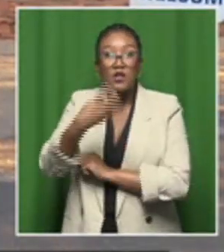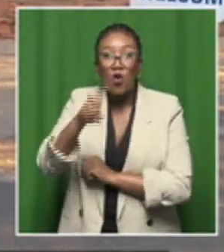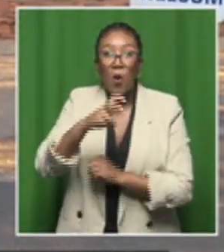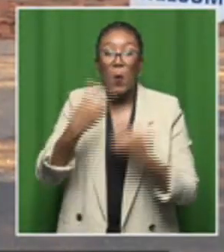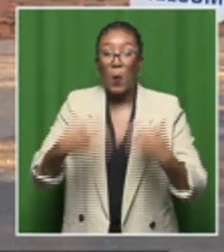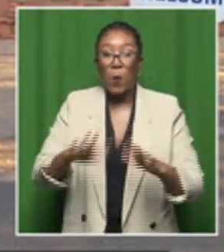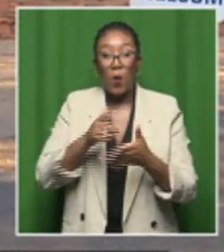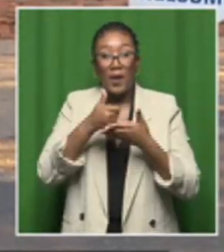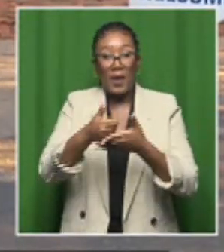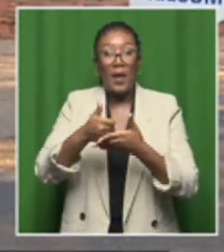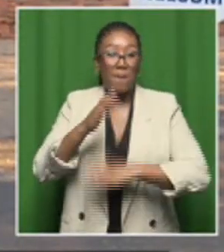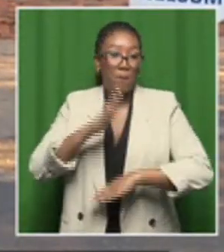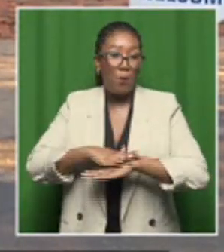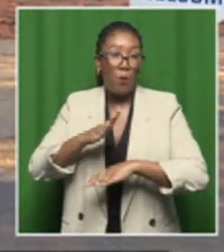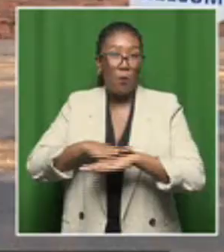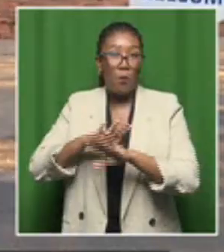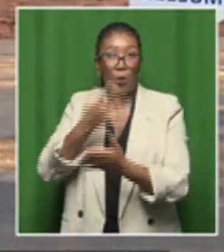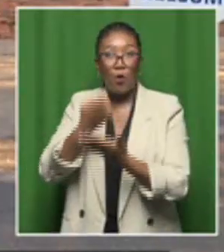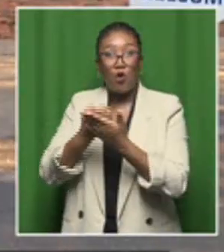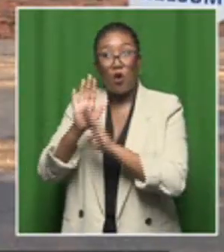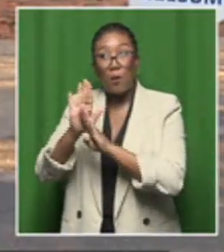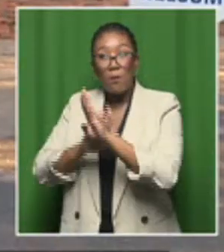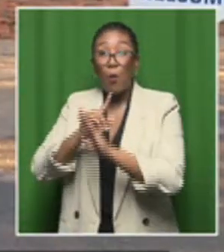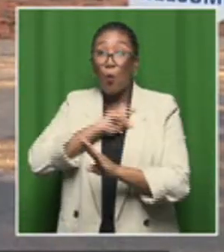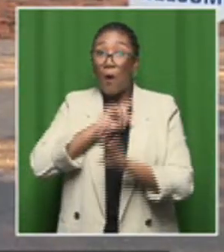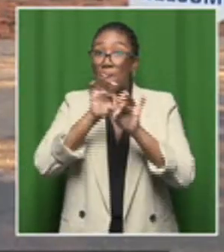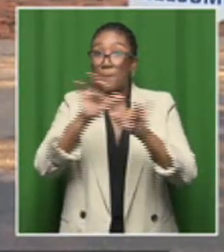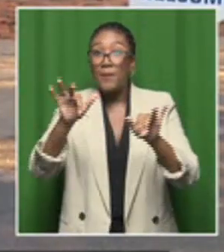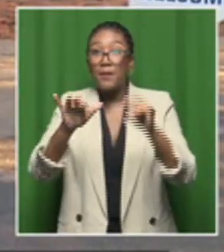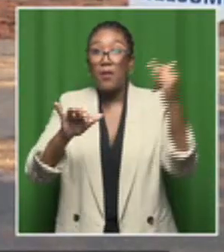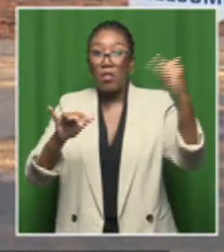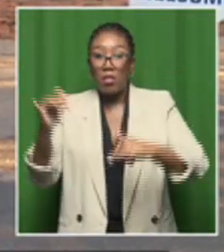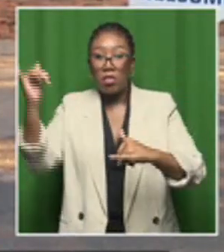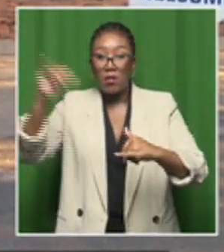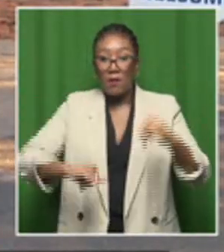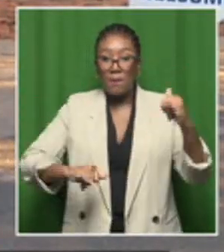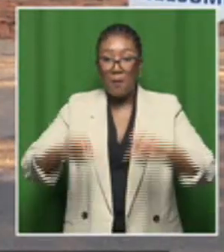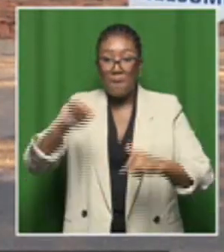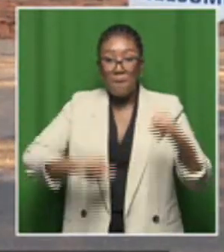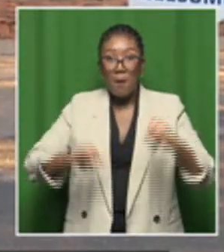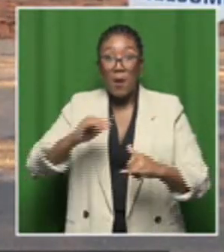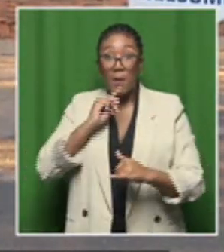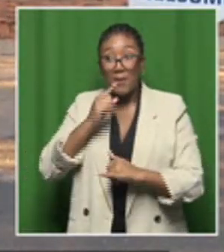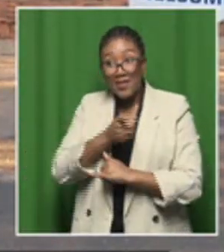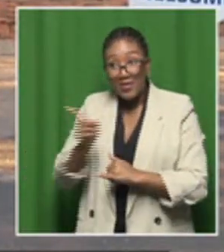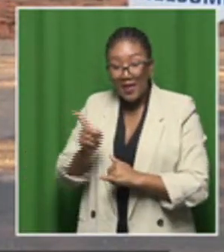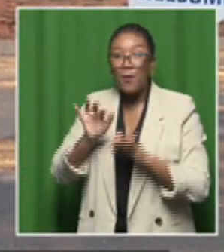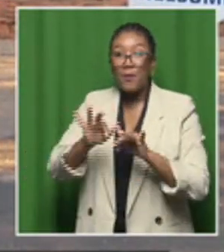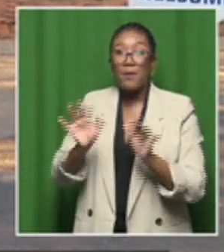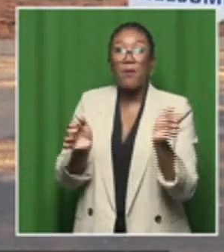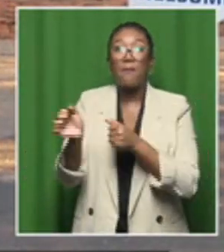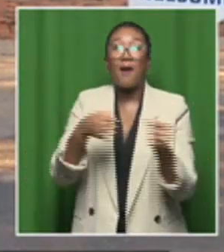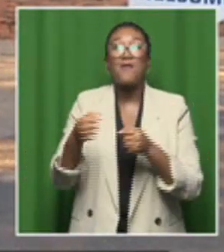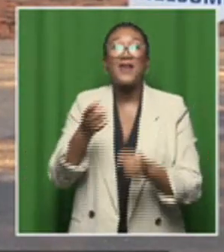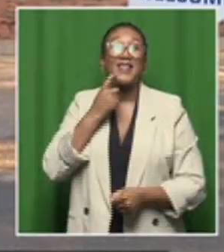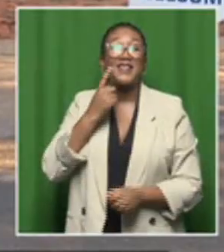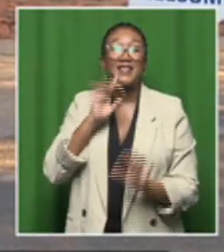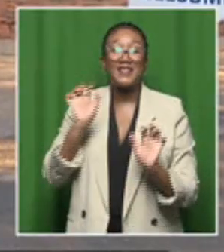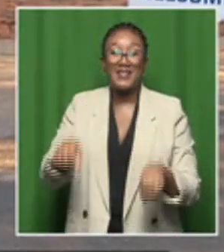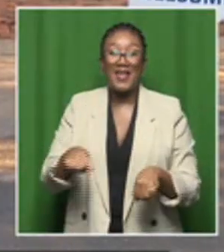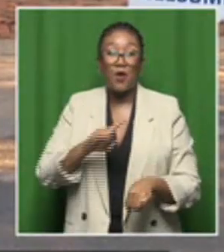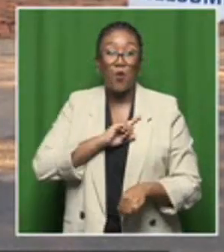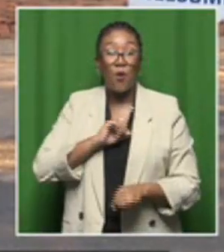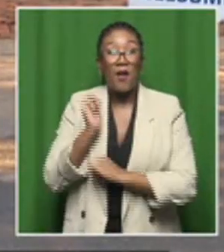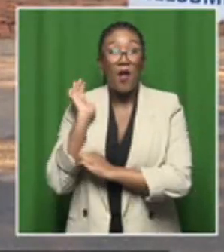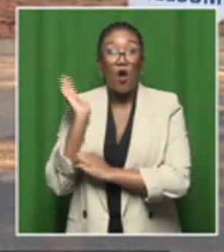have tourists coming into your country, they create many, many jobs and opportunities for the people that live here. So hospitality, tourism is just